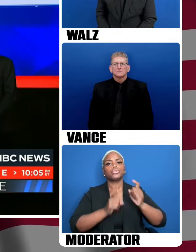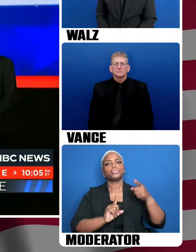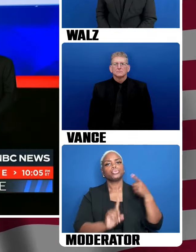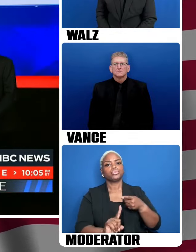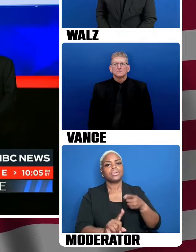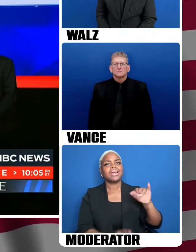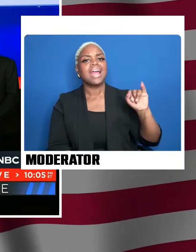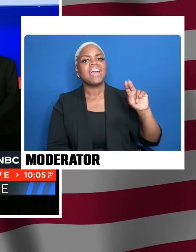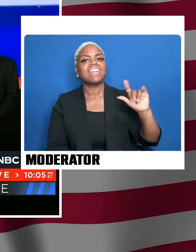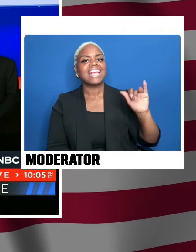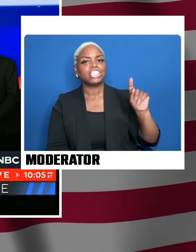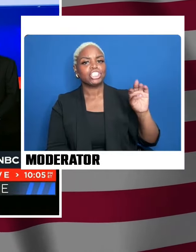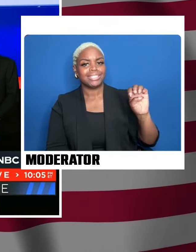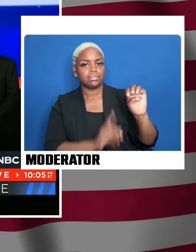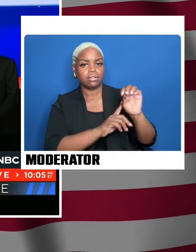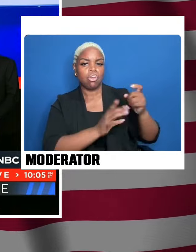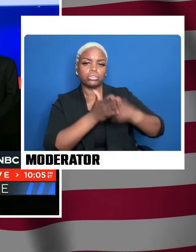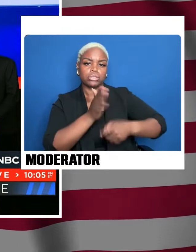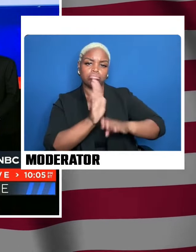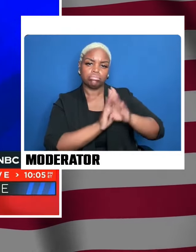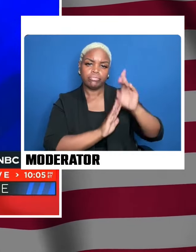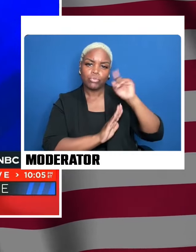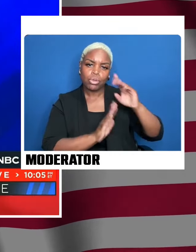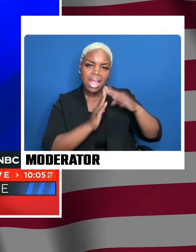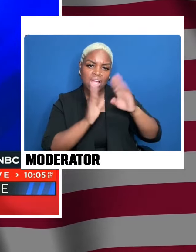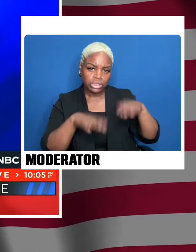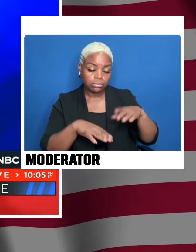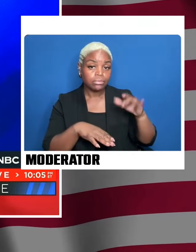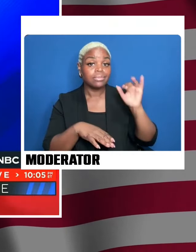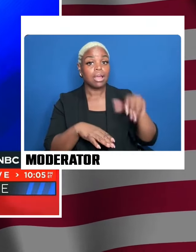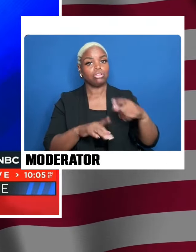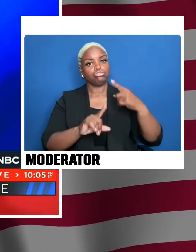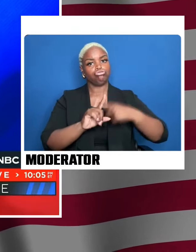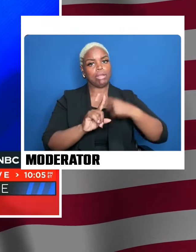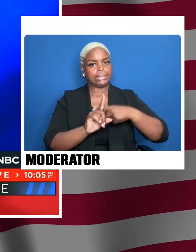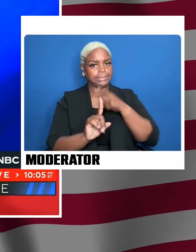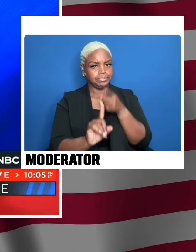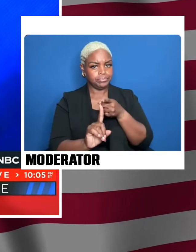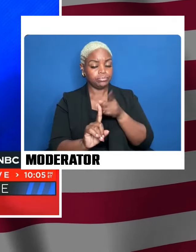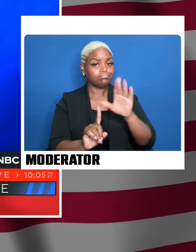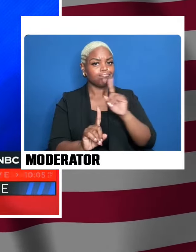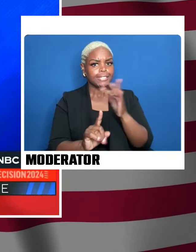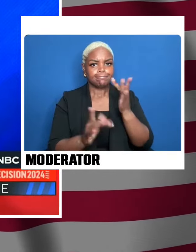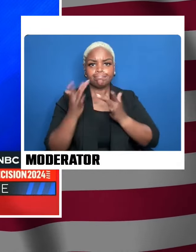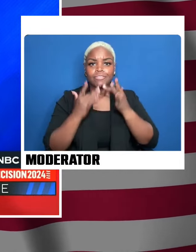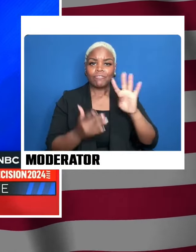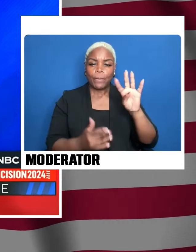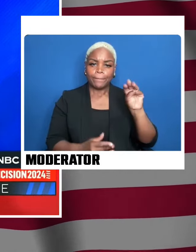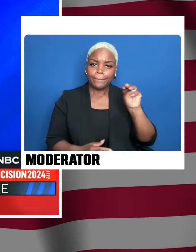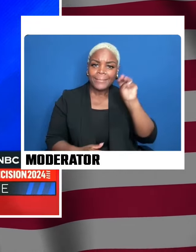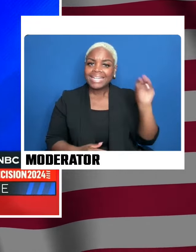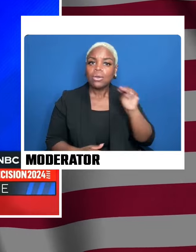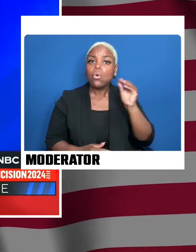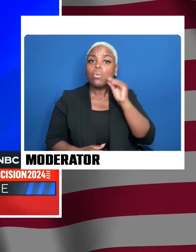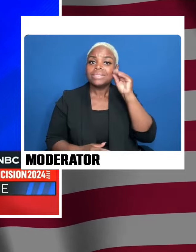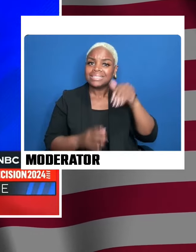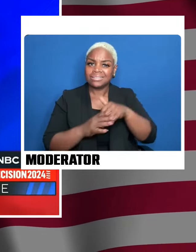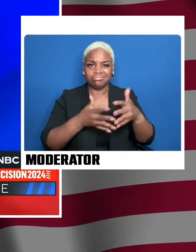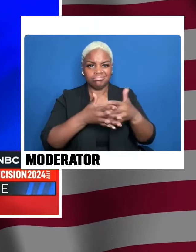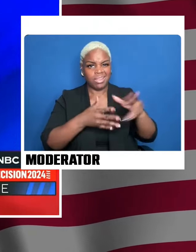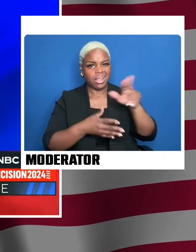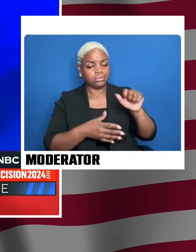There's a shortage of more than 4 million homes in the United States, and that contributes to the high housing prices. Governor Walz,